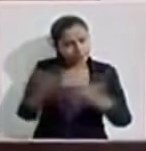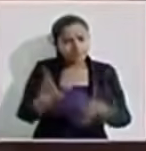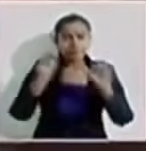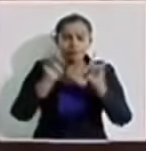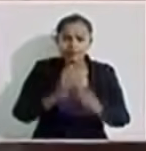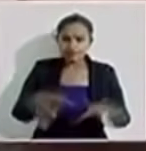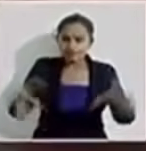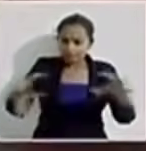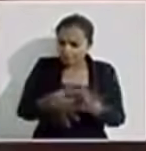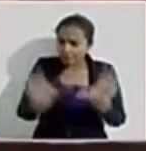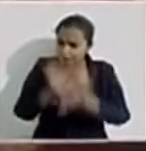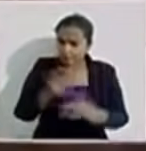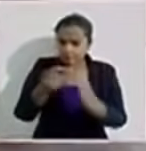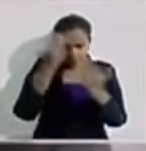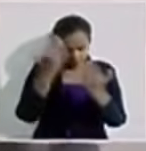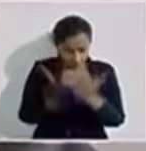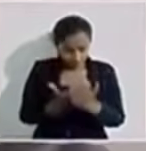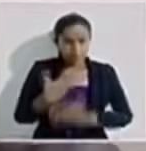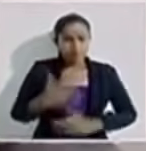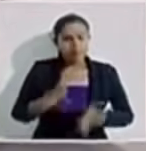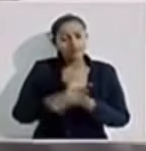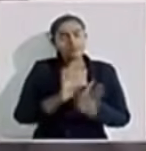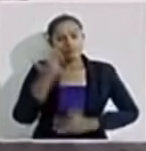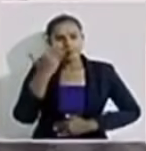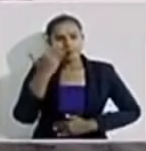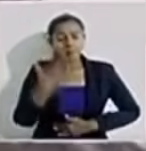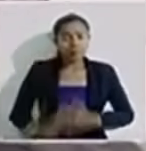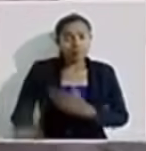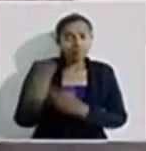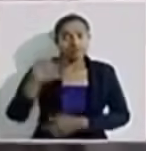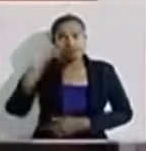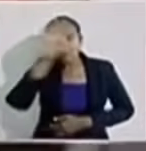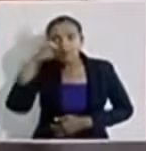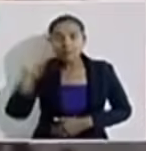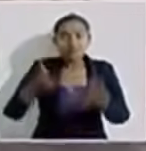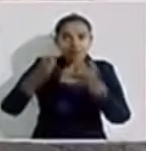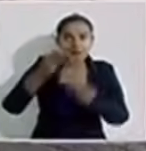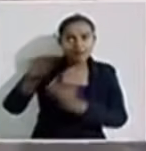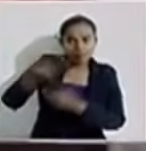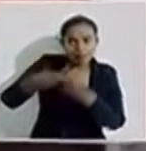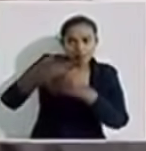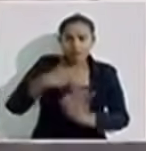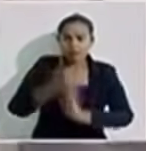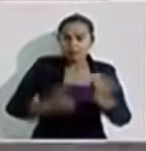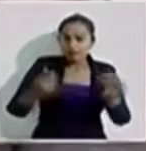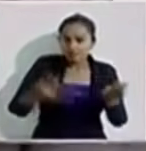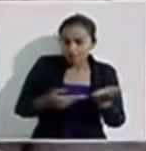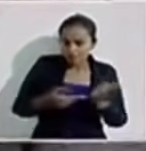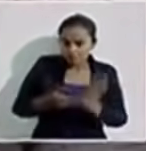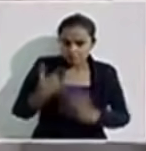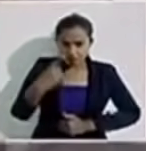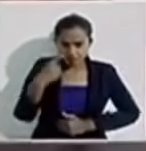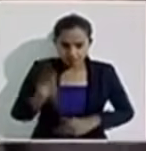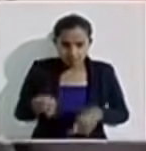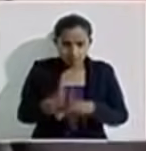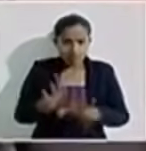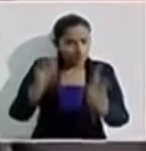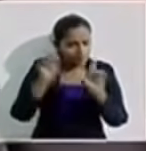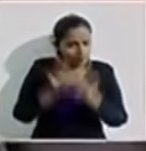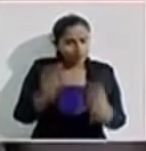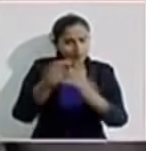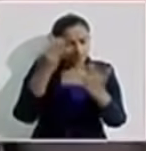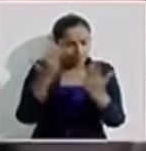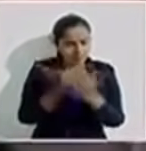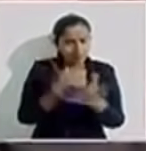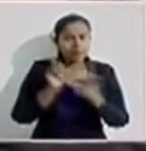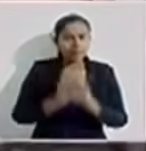see how powerful countries in the Indian region are influencing our country. Therefore, we need to follow that policy and not align ourselves with any